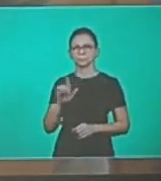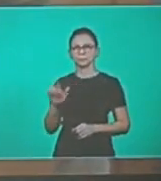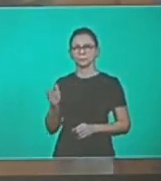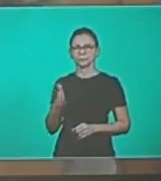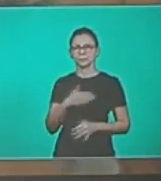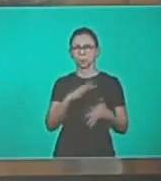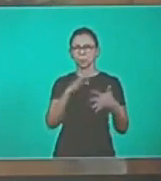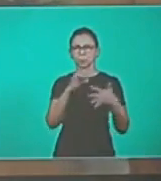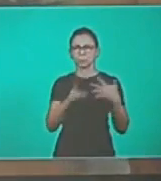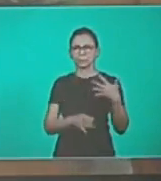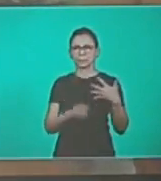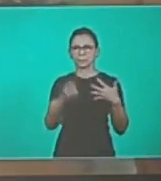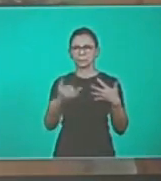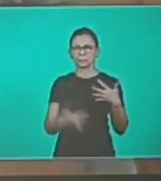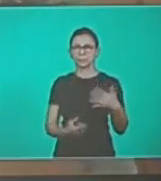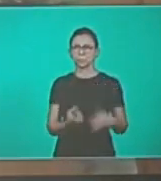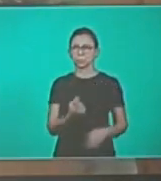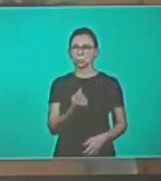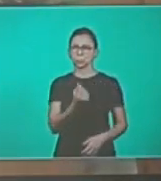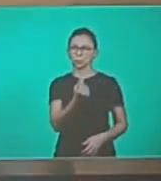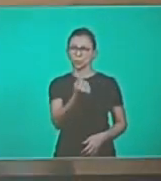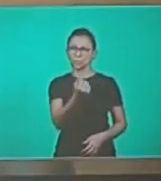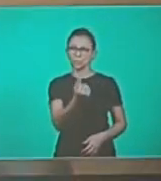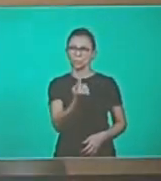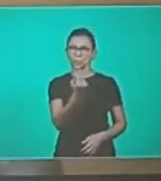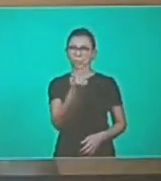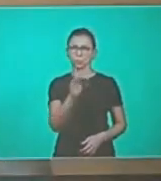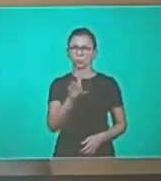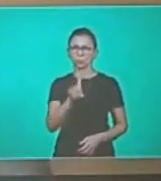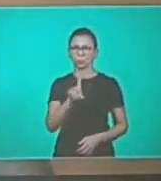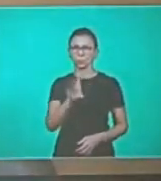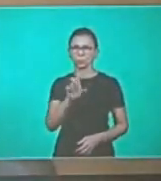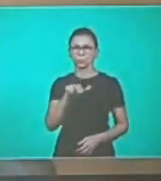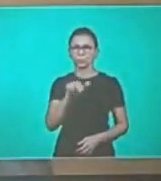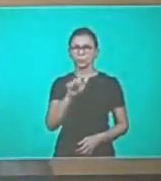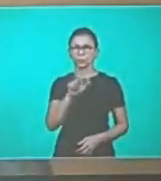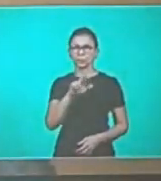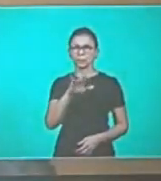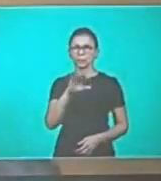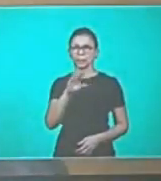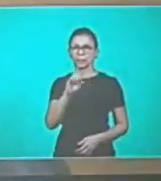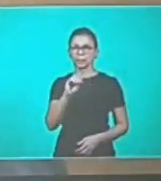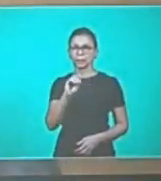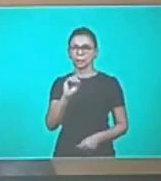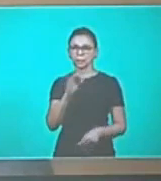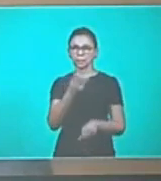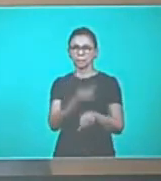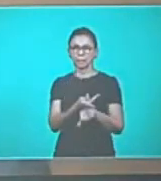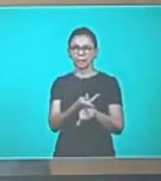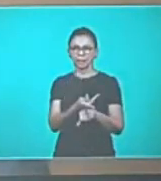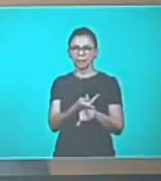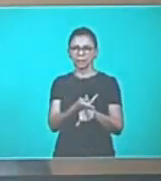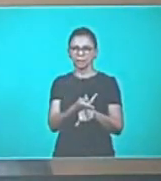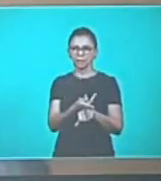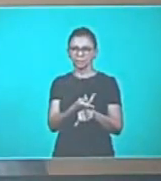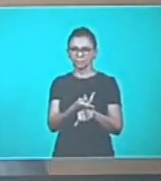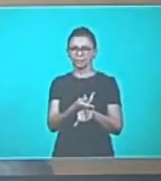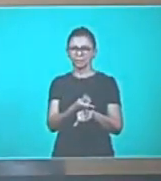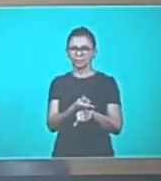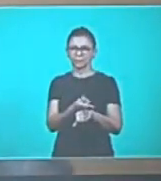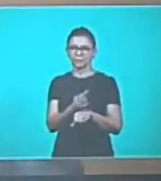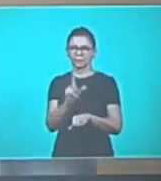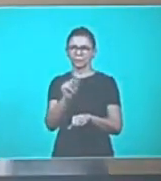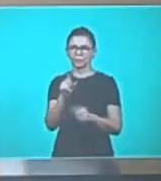There is a detail here that denarius, it was a coin made with silver, so